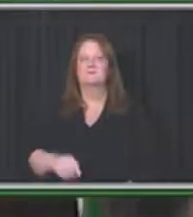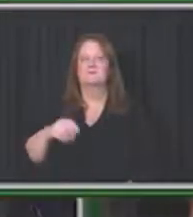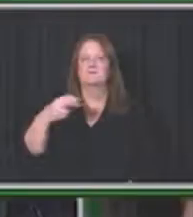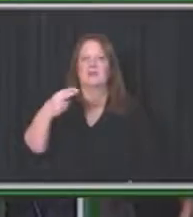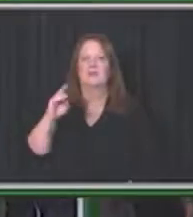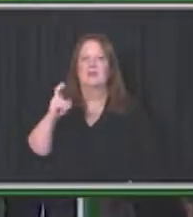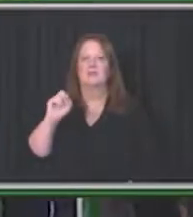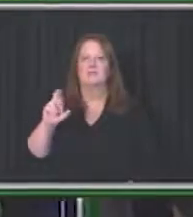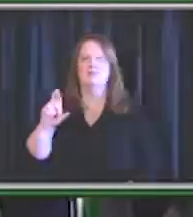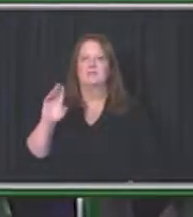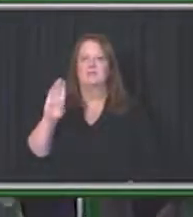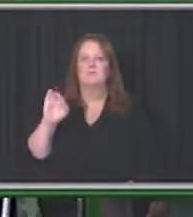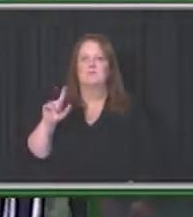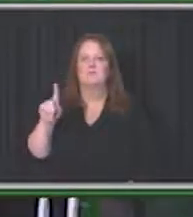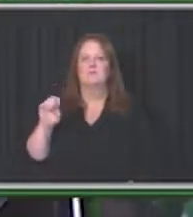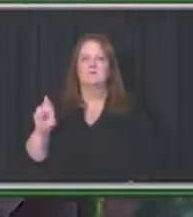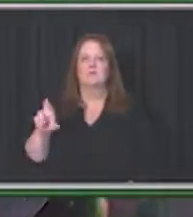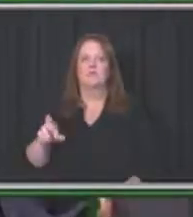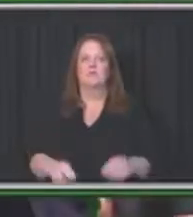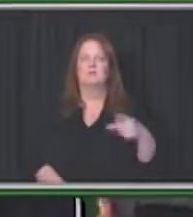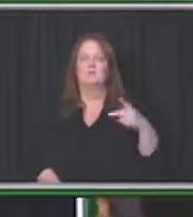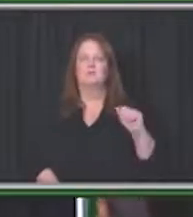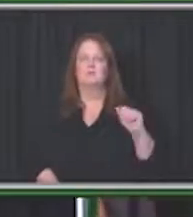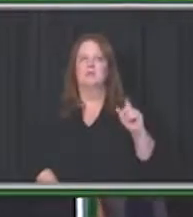Hashbir Bonsall. Bia